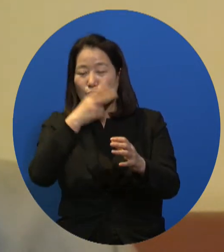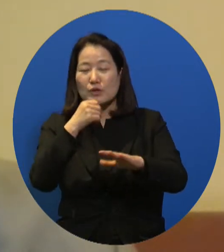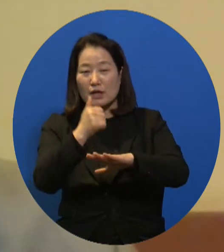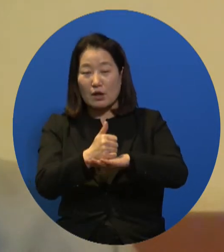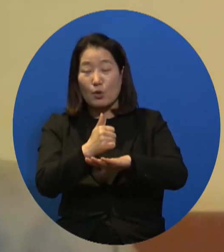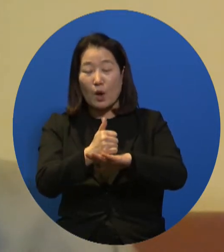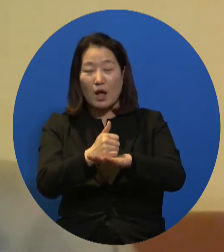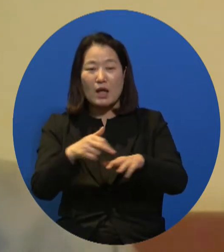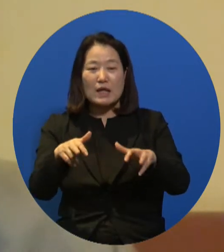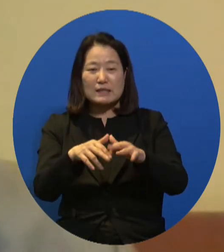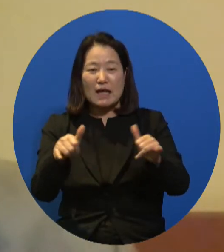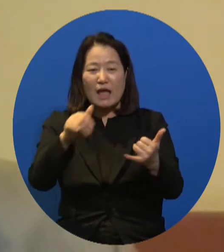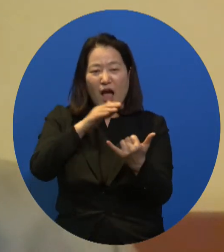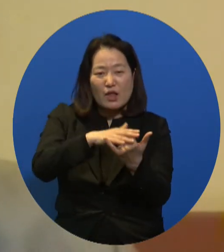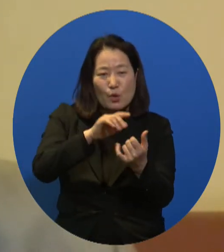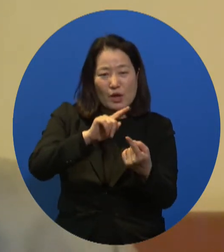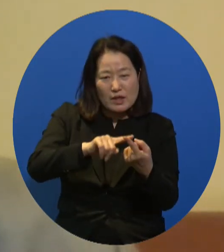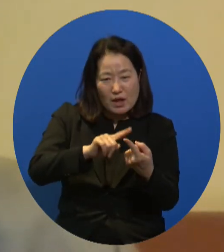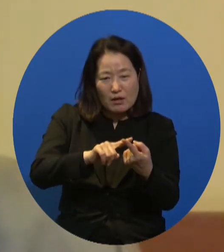well as women with disabilities.